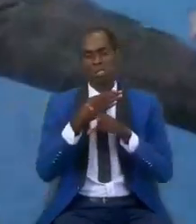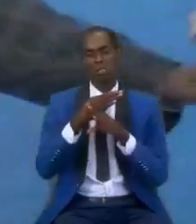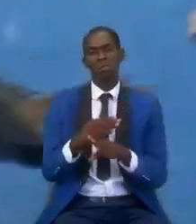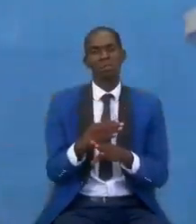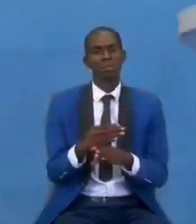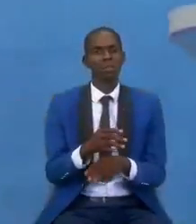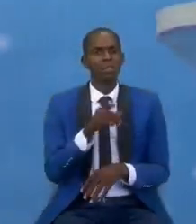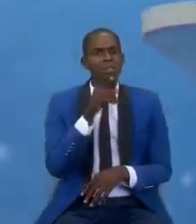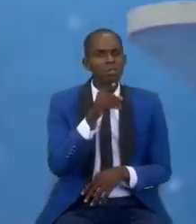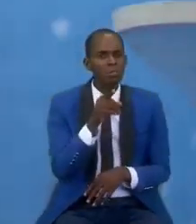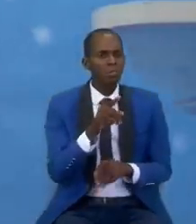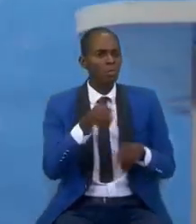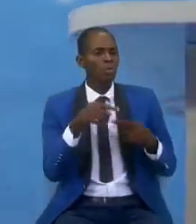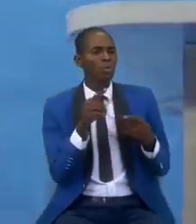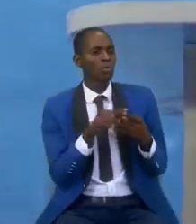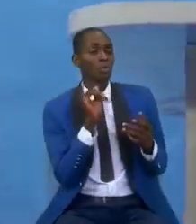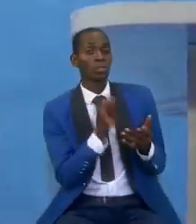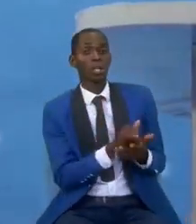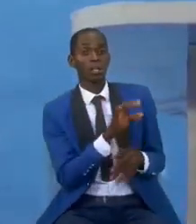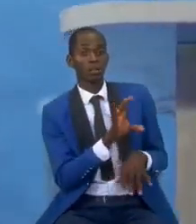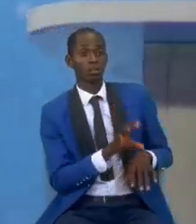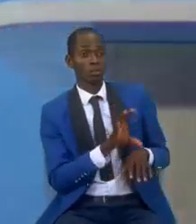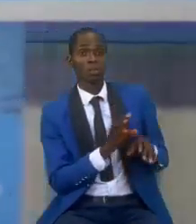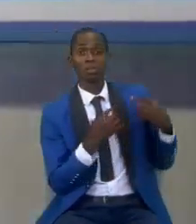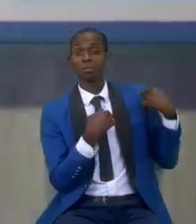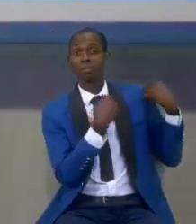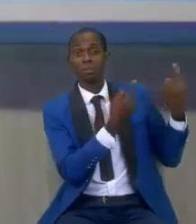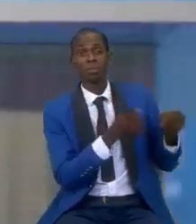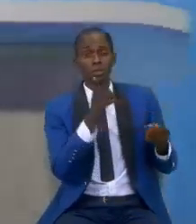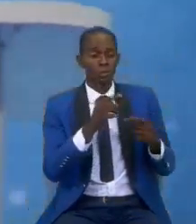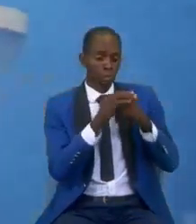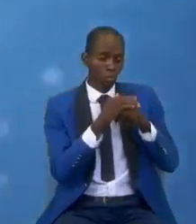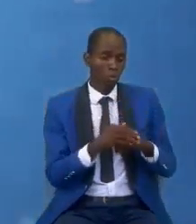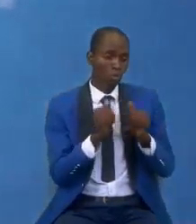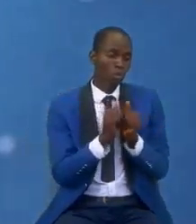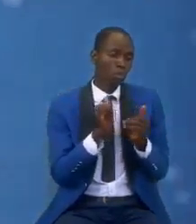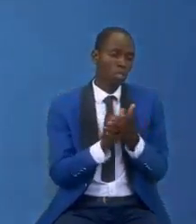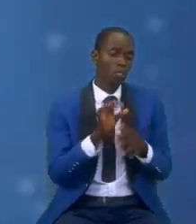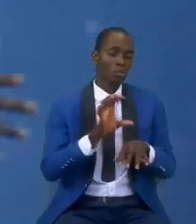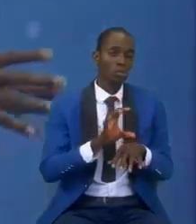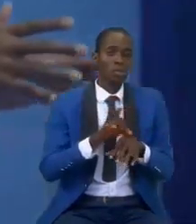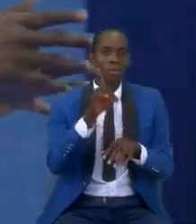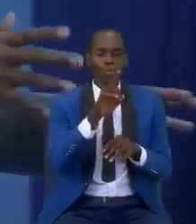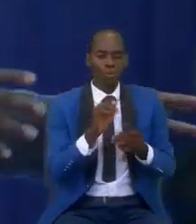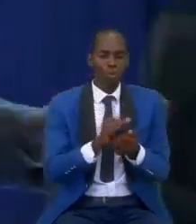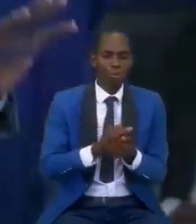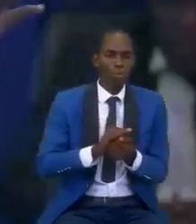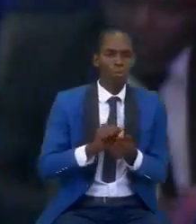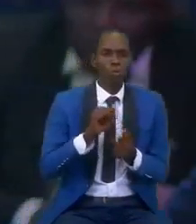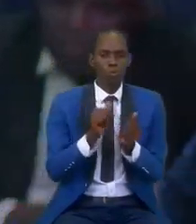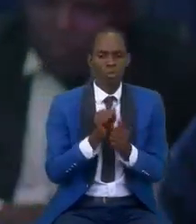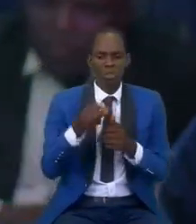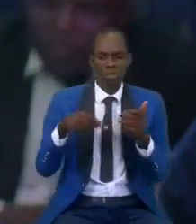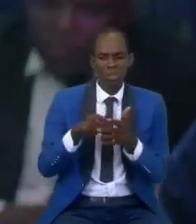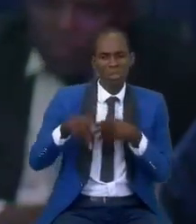this particular kind of water, and if you burn this kind of candle, and you follow this path, and you make this, he said,